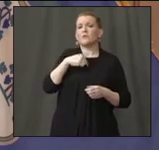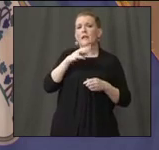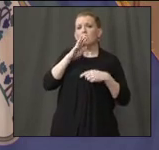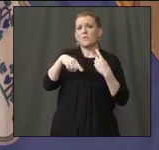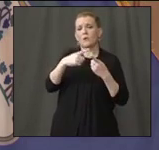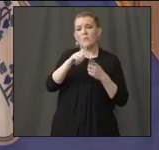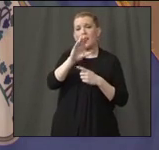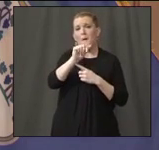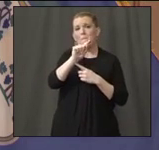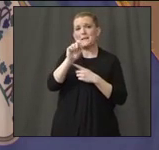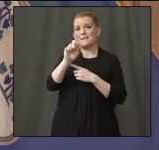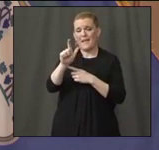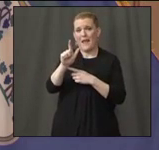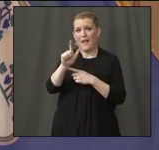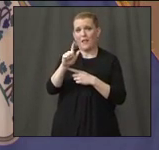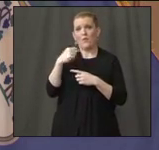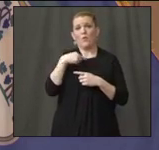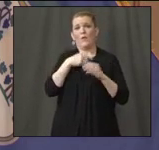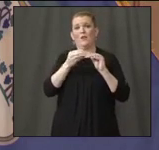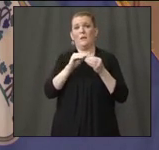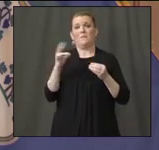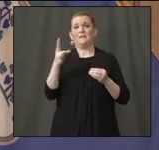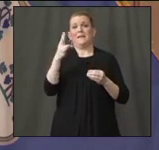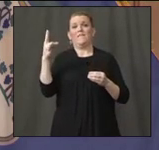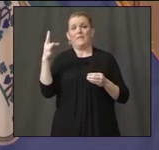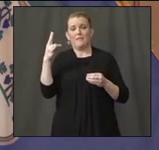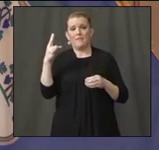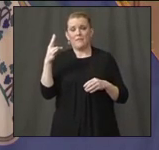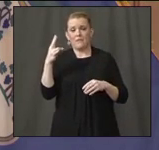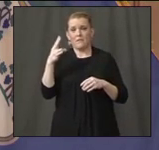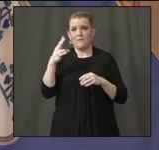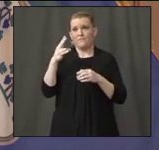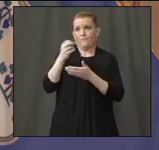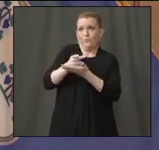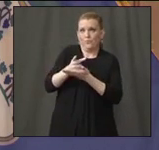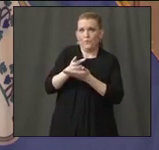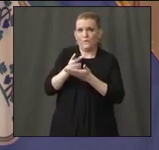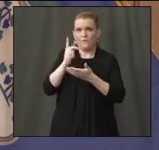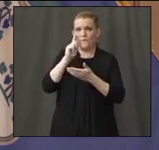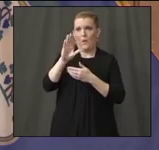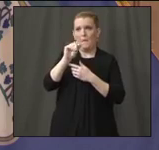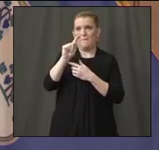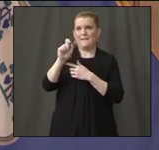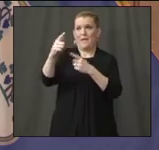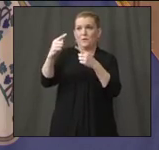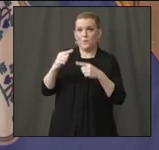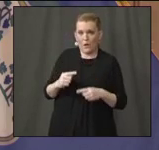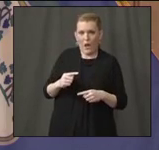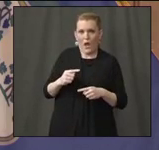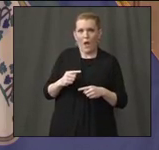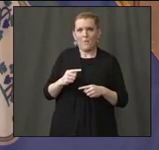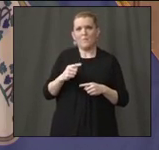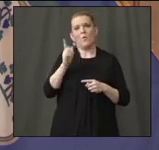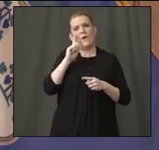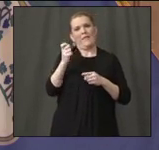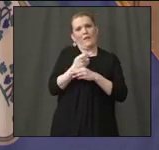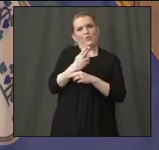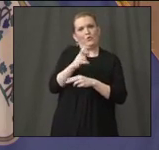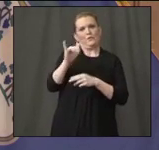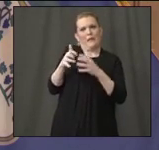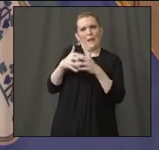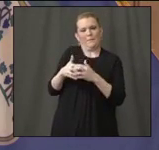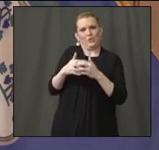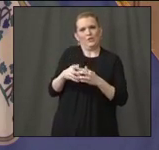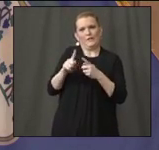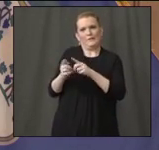where we will be able to sanitize 80,000 masks, N95 masks every day.